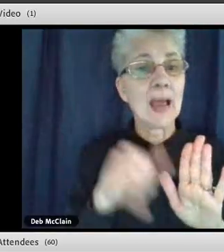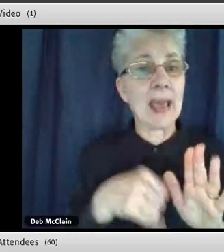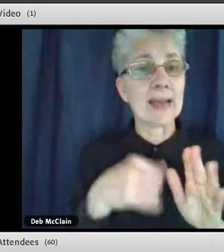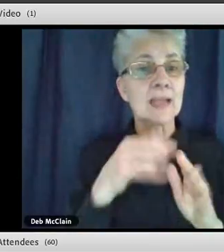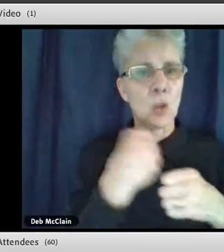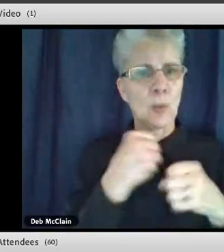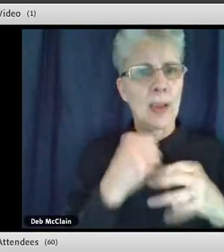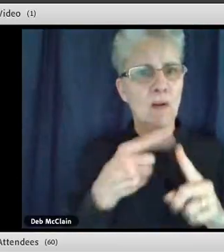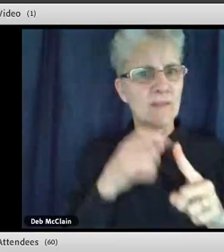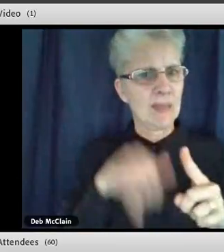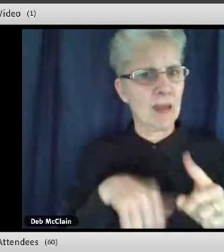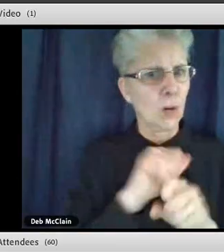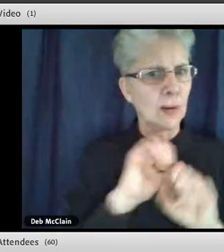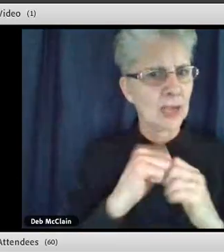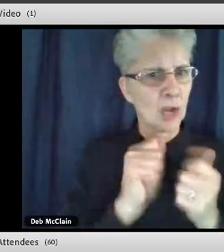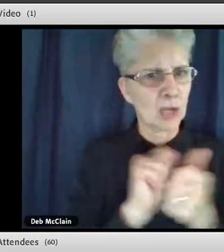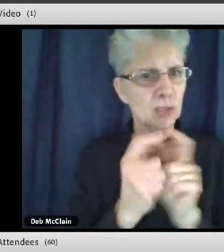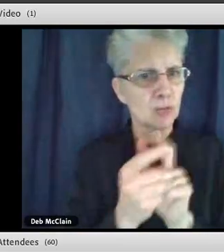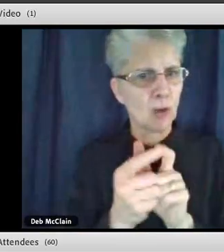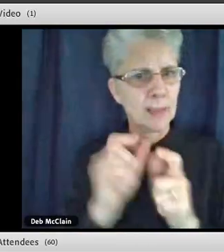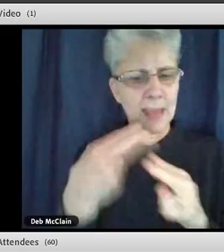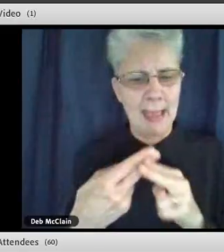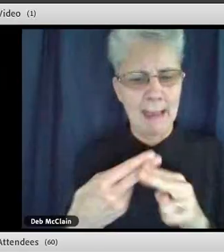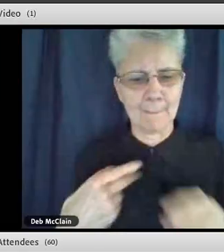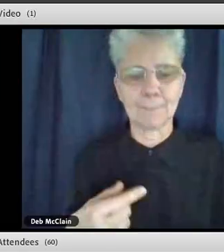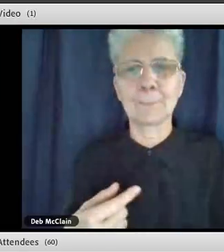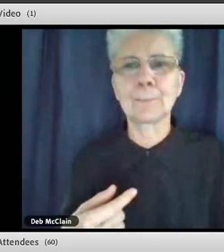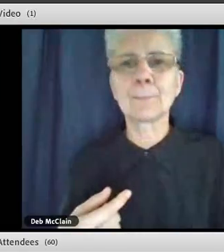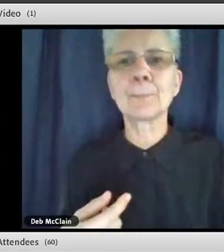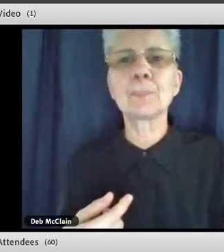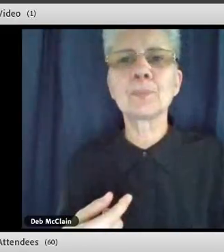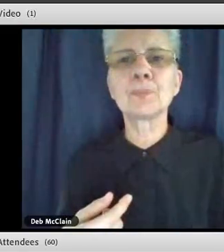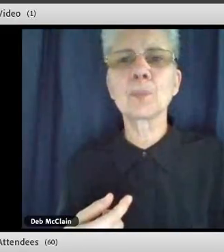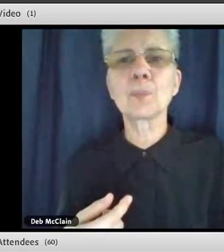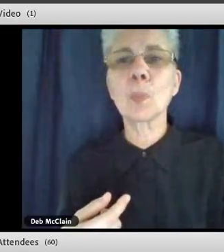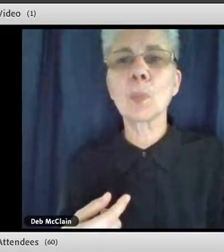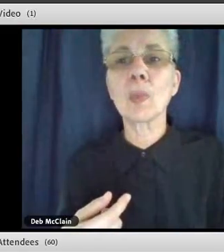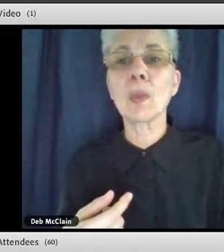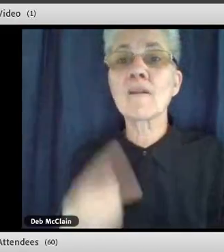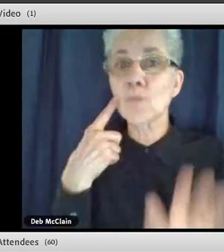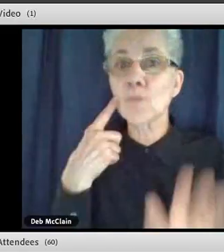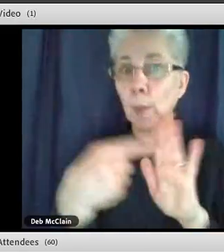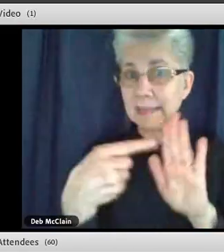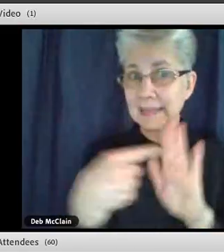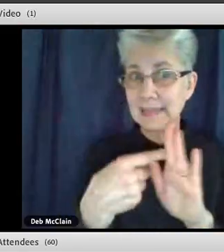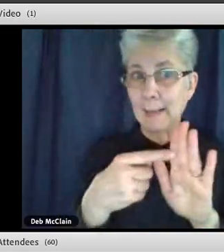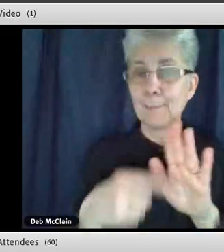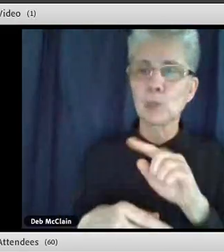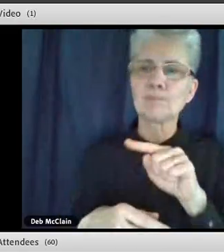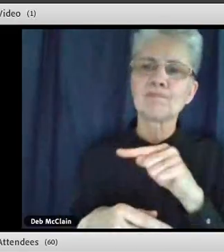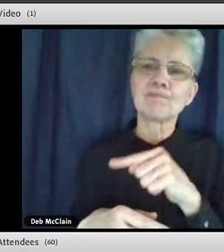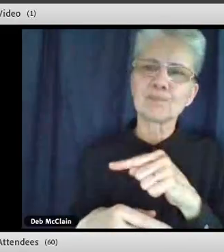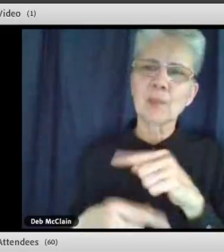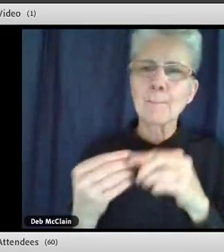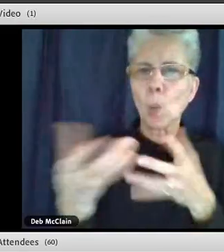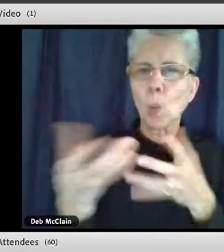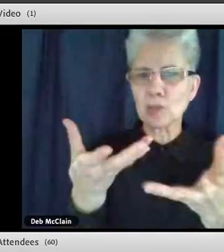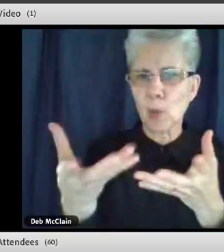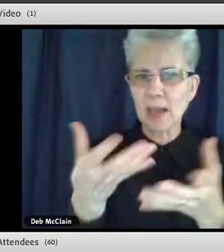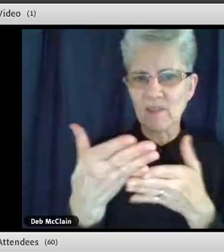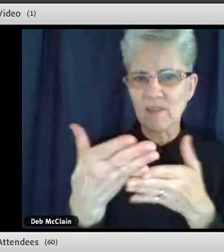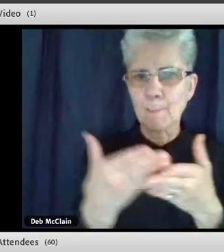name? So, just as an example, so this is a more interactive part of the webinar. So